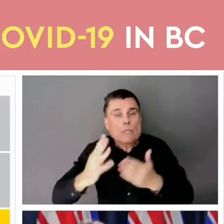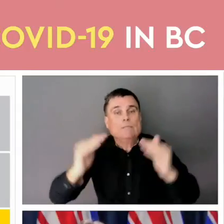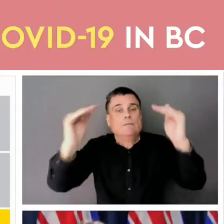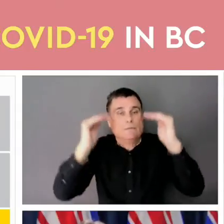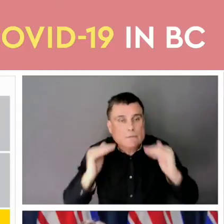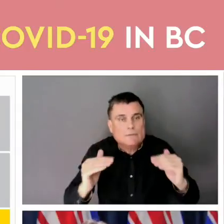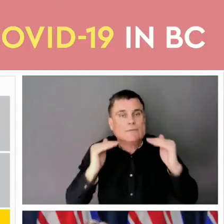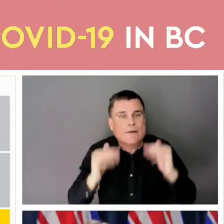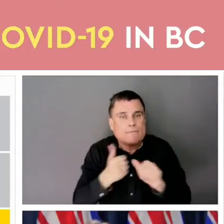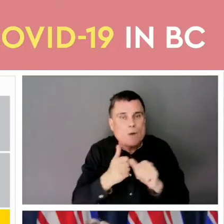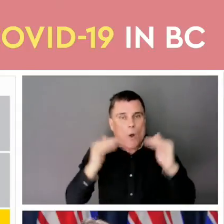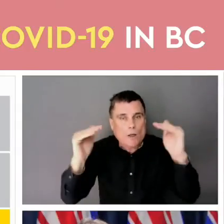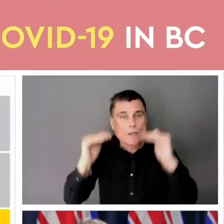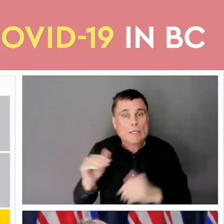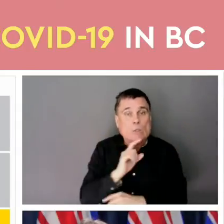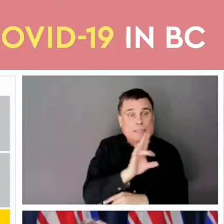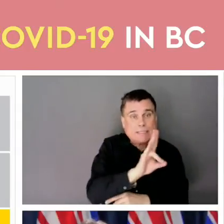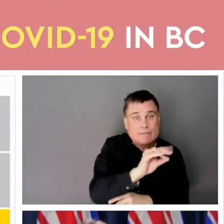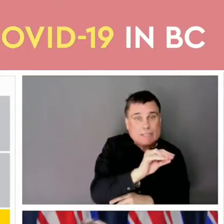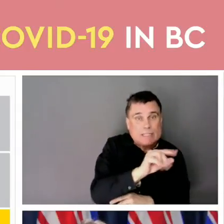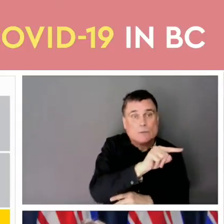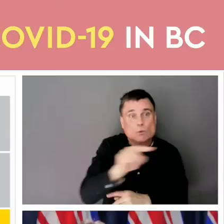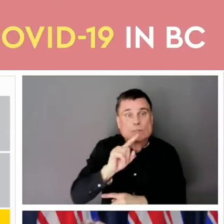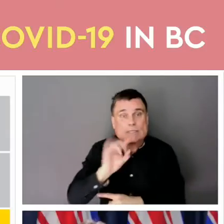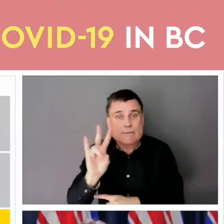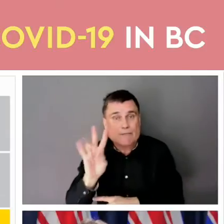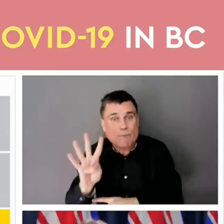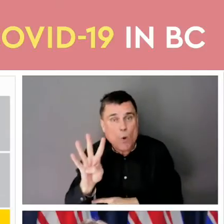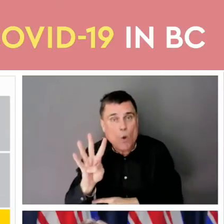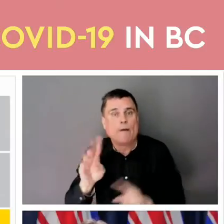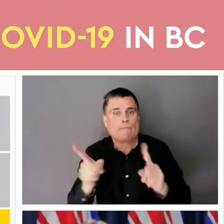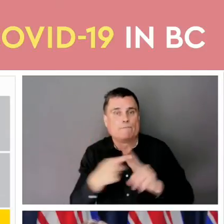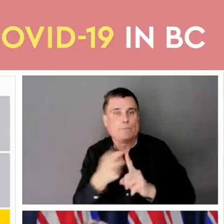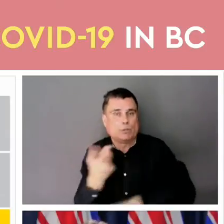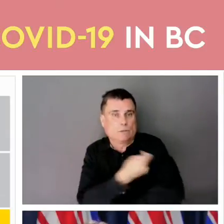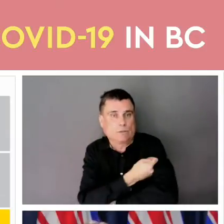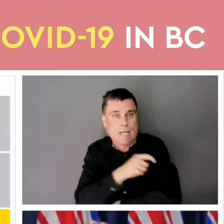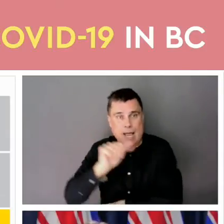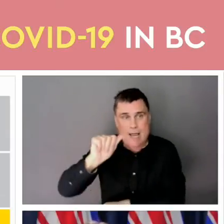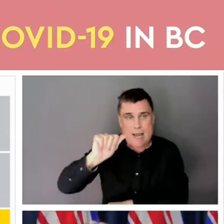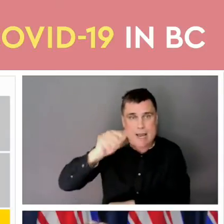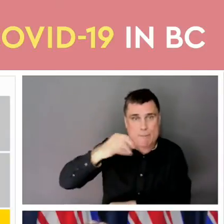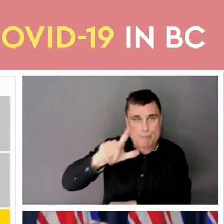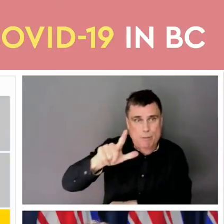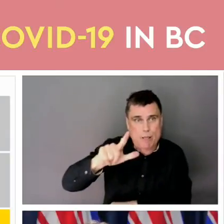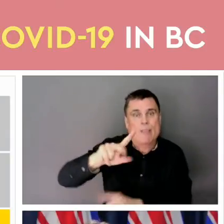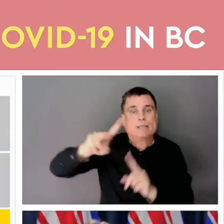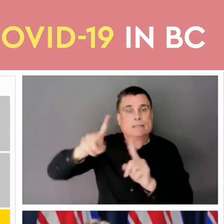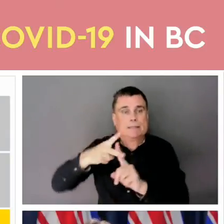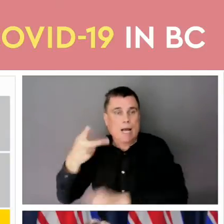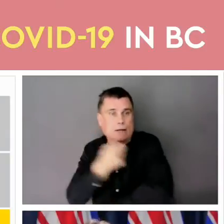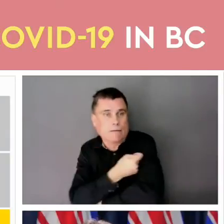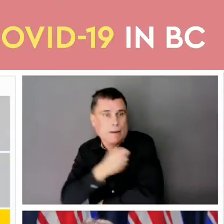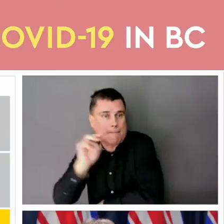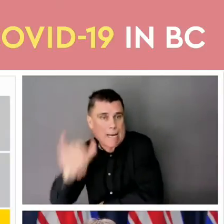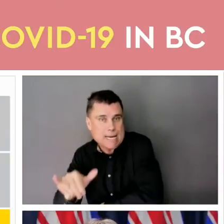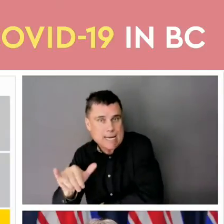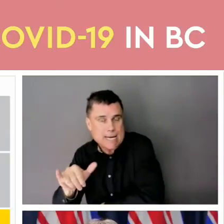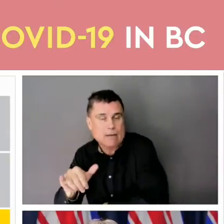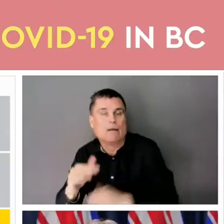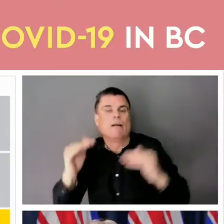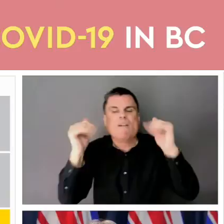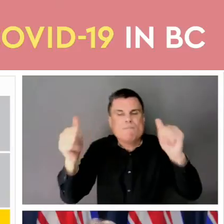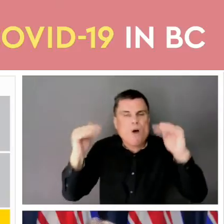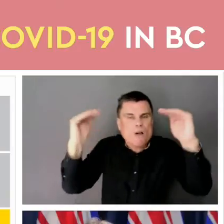70 to 74, first shot in April, same thing, second dose in May. When we get to the 65